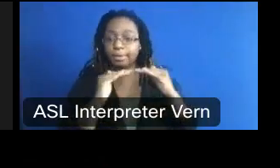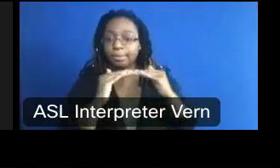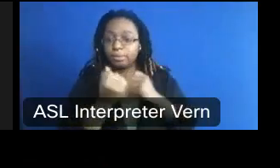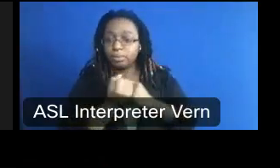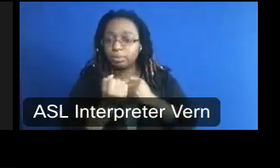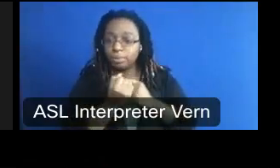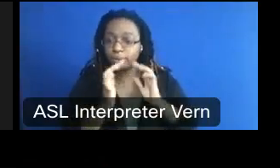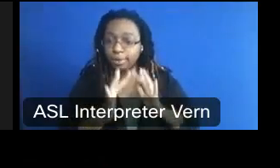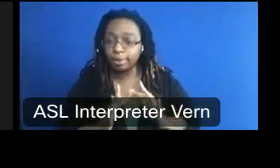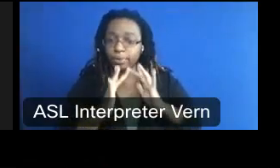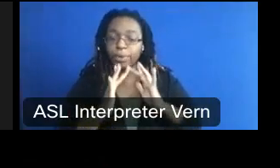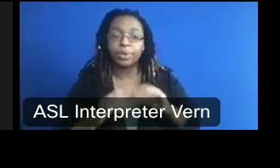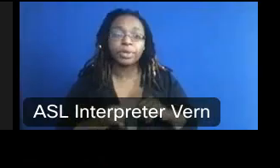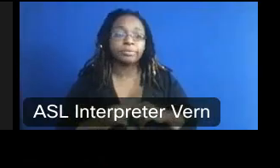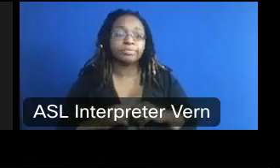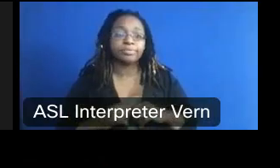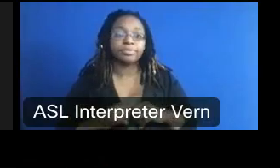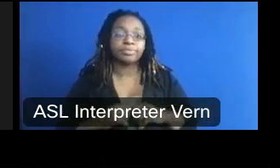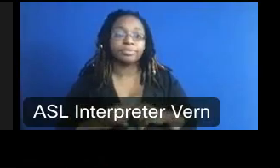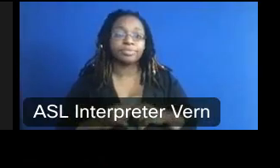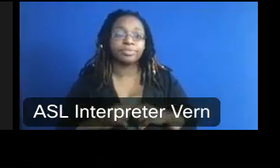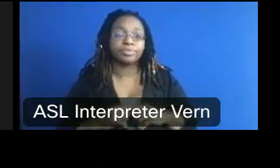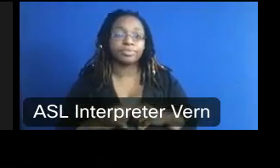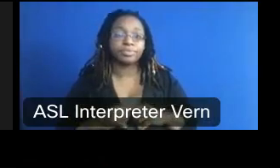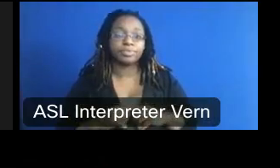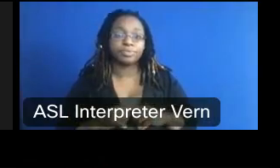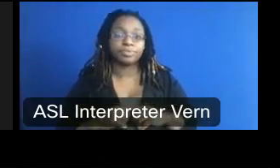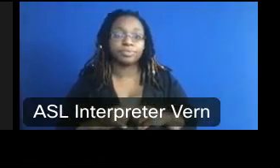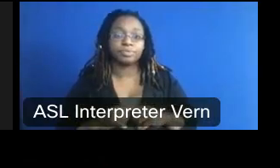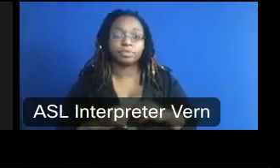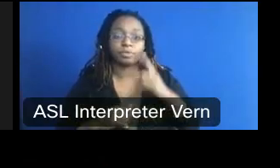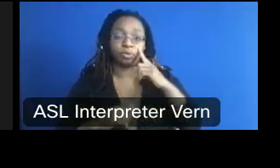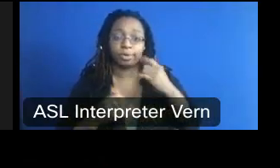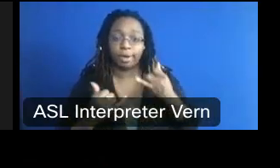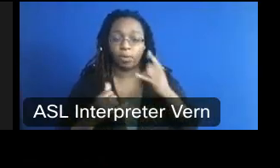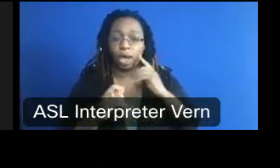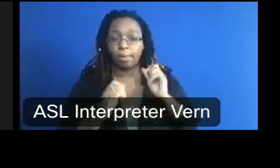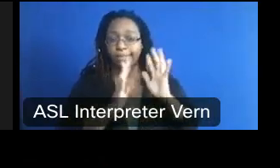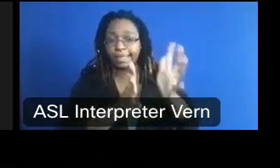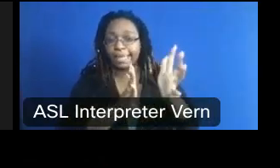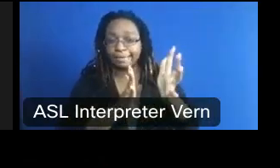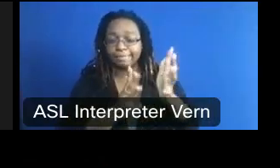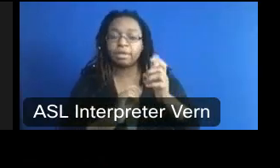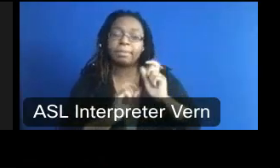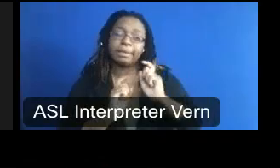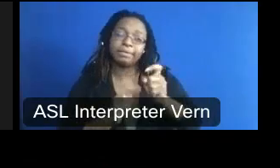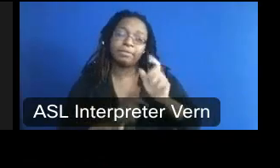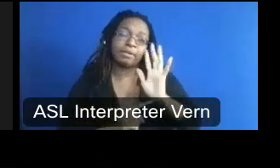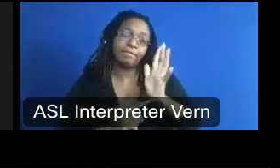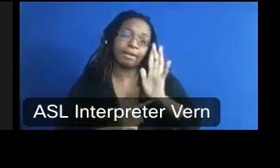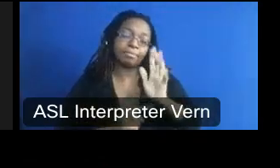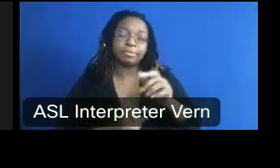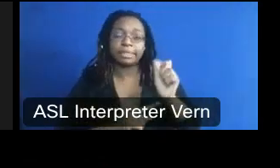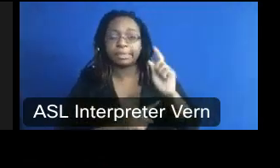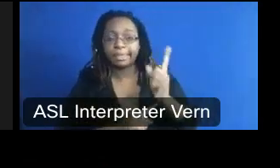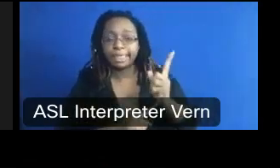networks. And so I'm going to leave this slide up for us for now and give us about 5 to 10 minutes to do our own